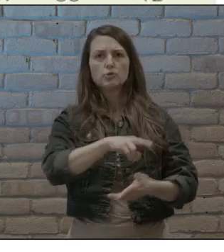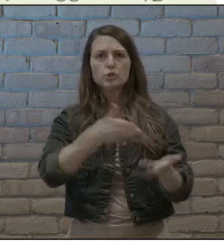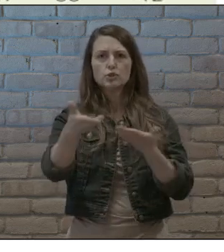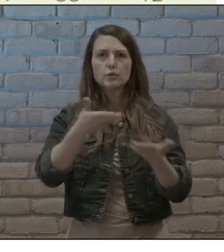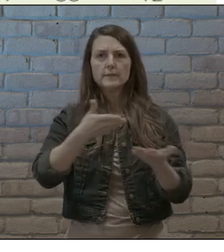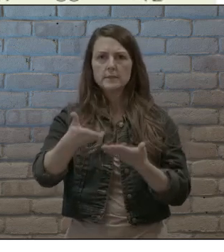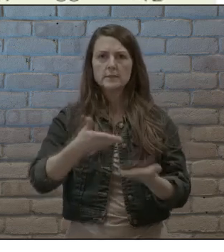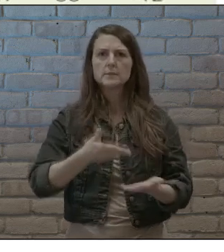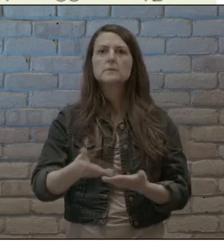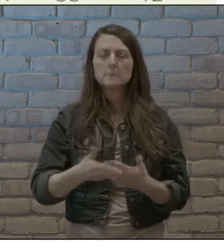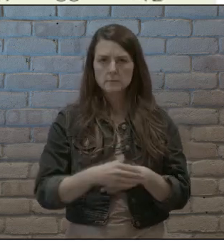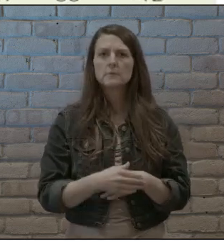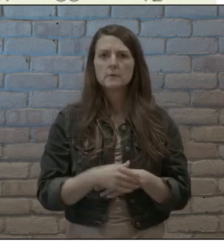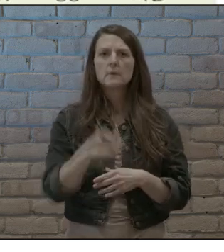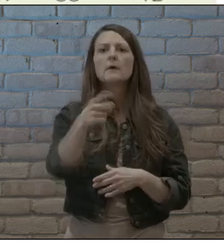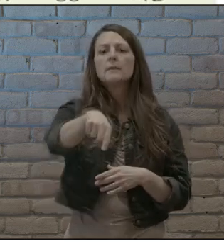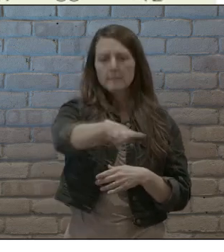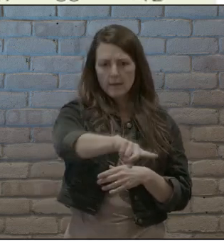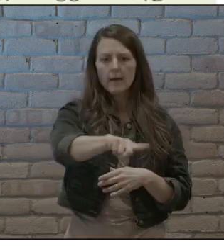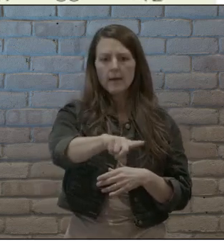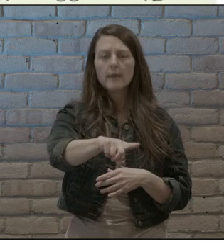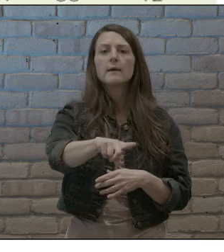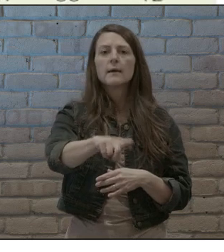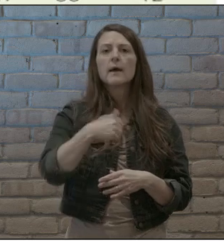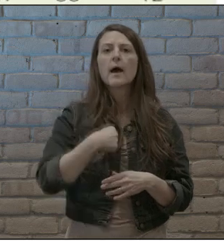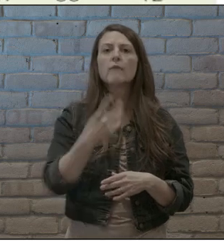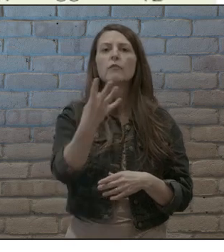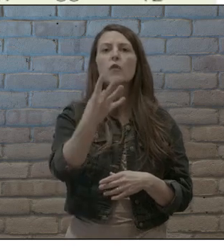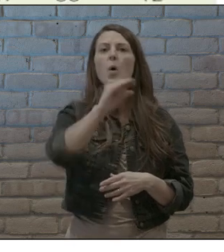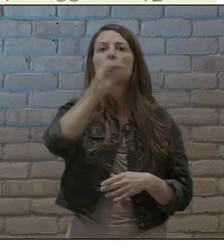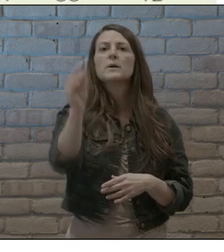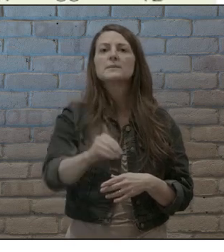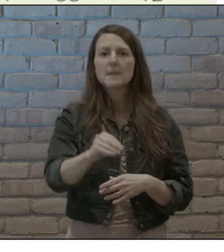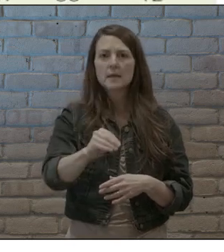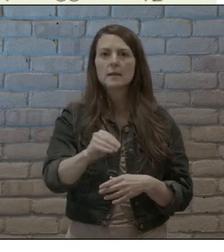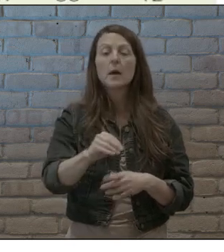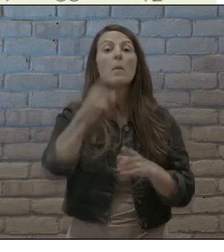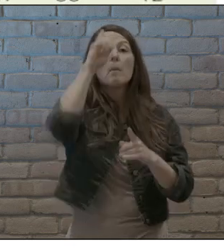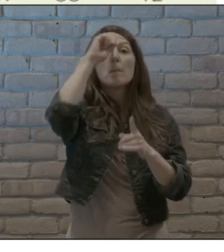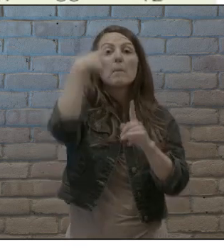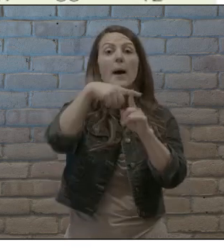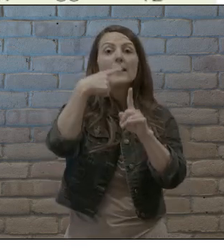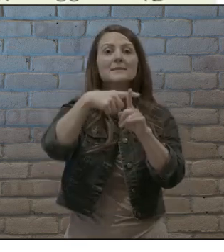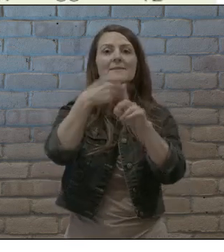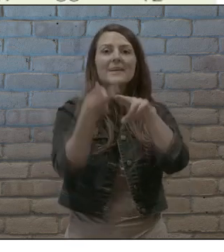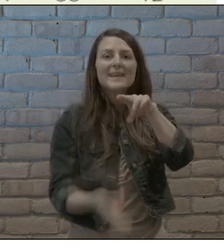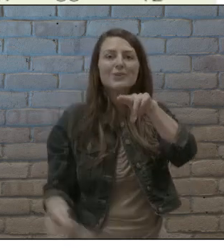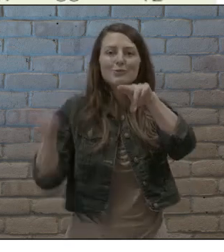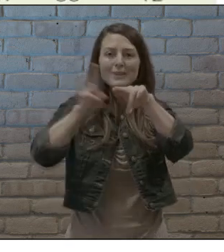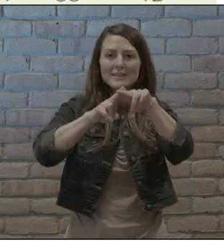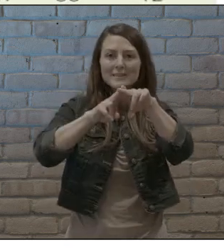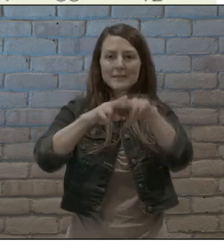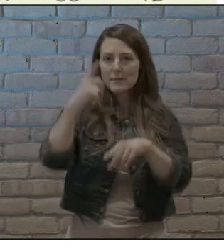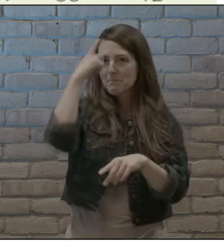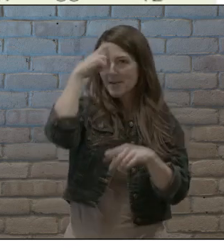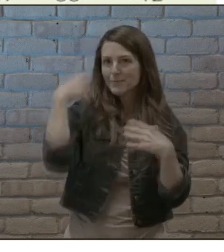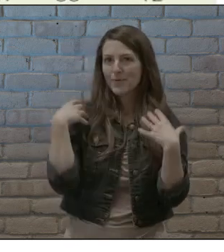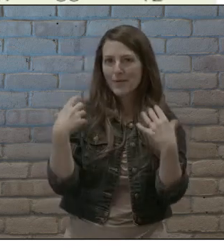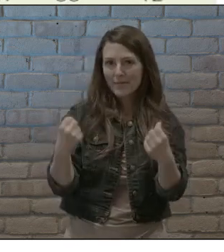service report a 4% positive increase in mental health.